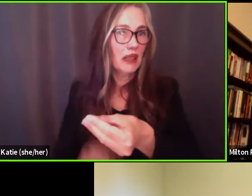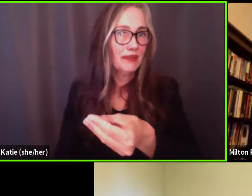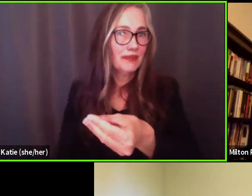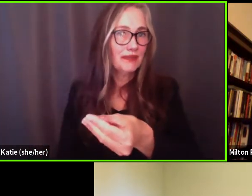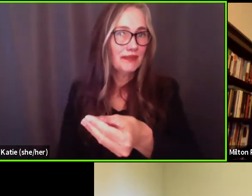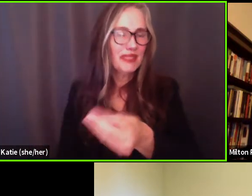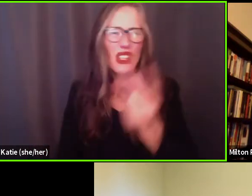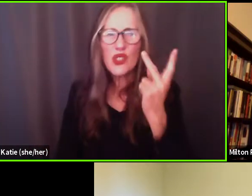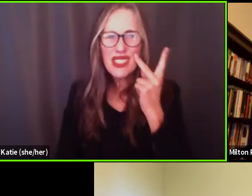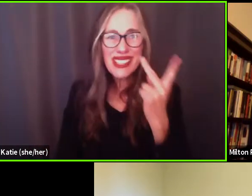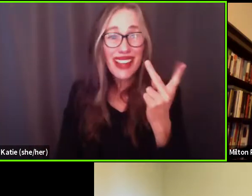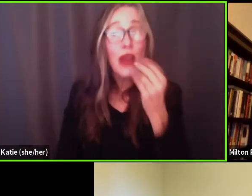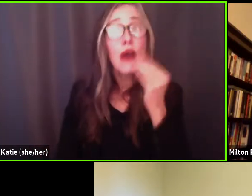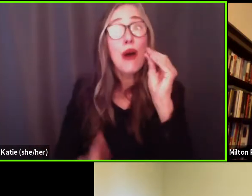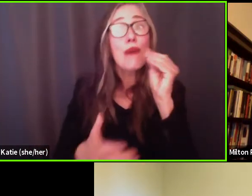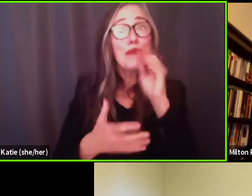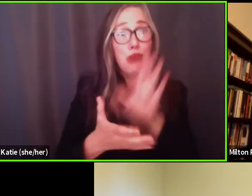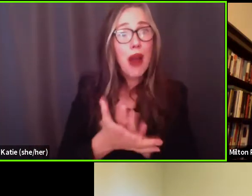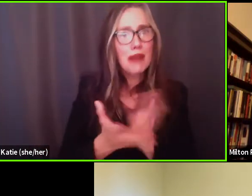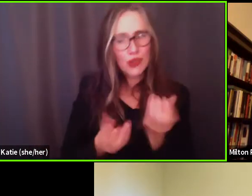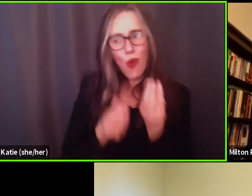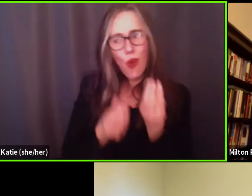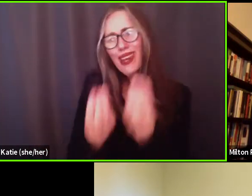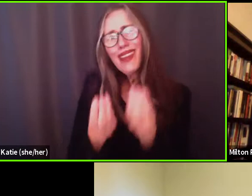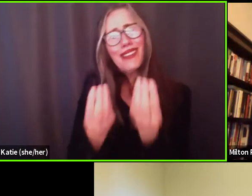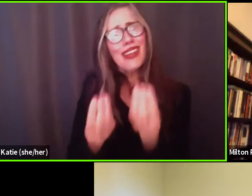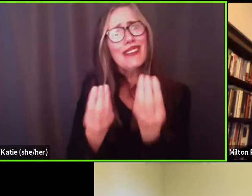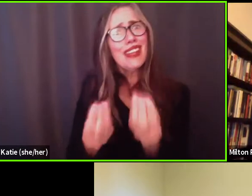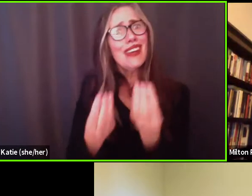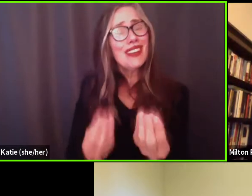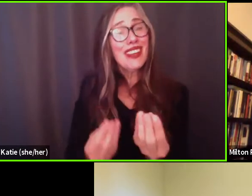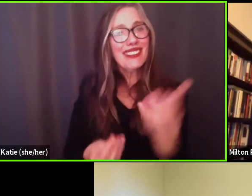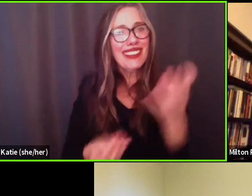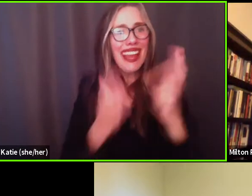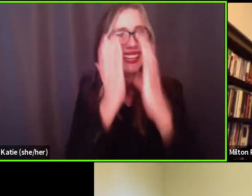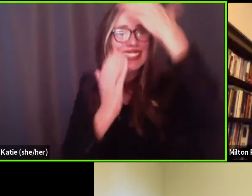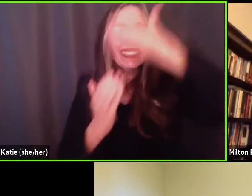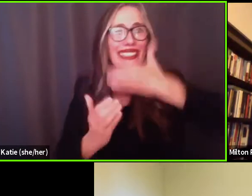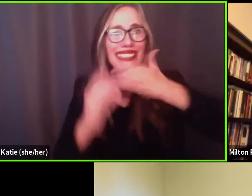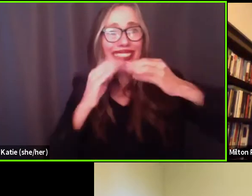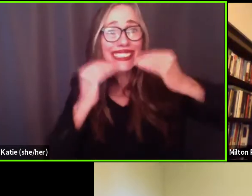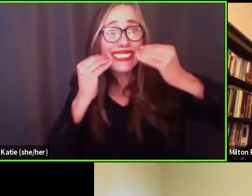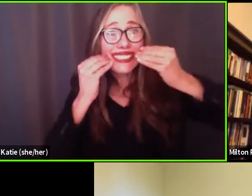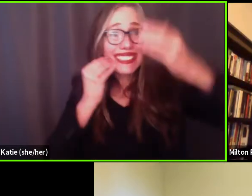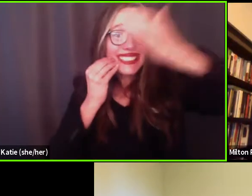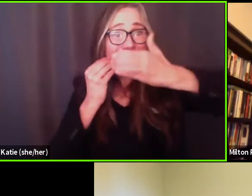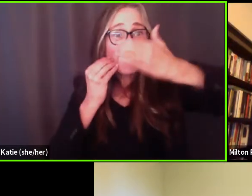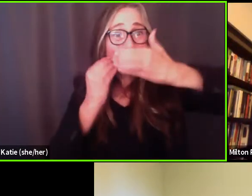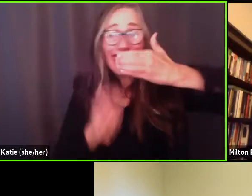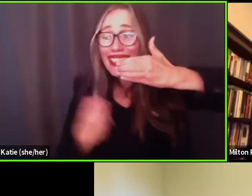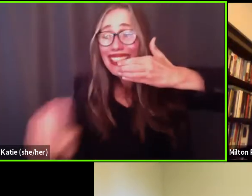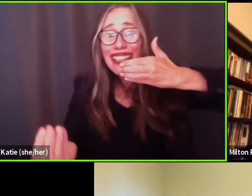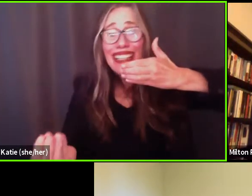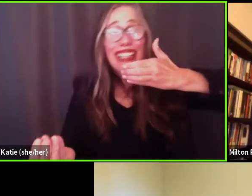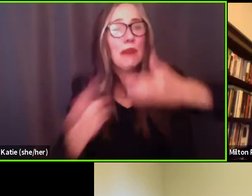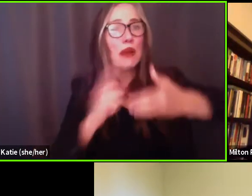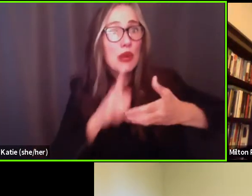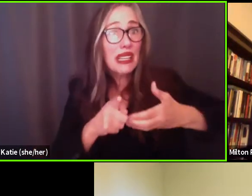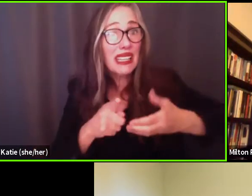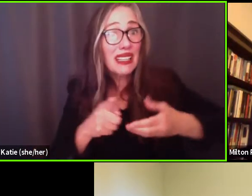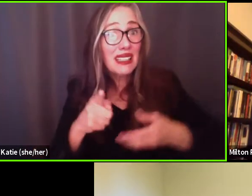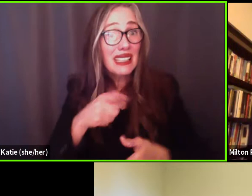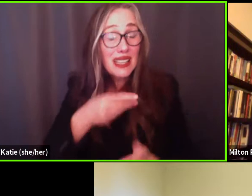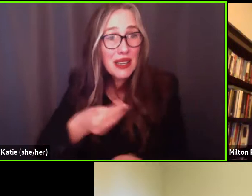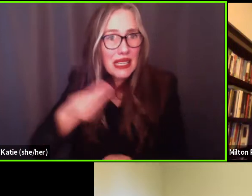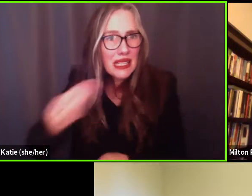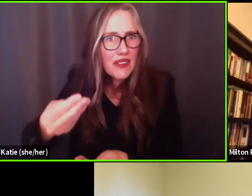capacity to manifest these ideals i know that we're we've moved into the era of crispr cas9 which is sort of raising concerns for